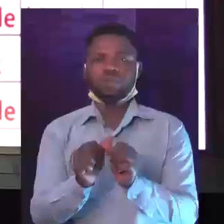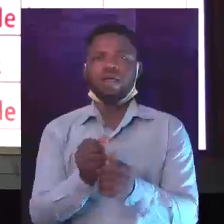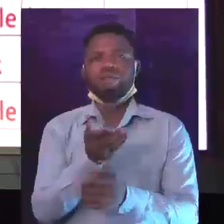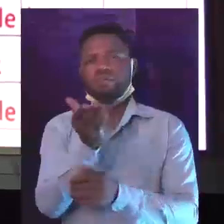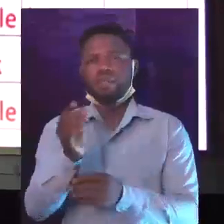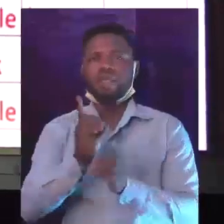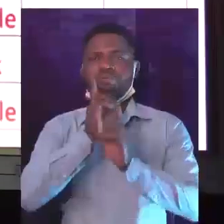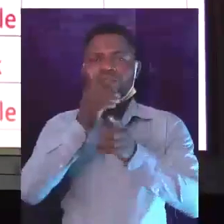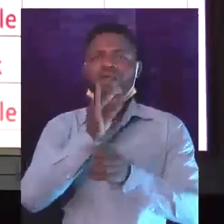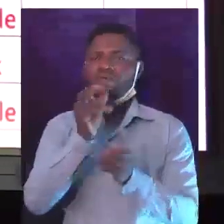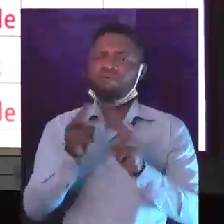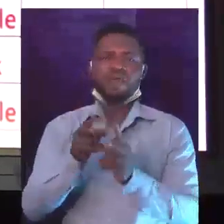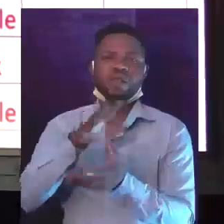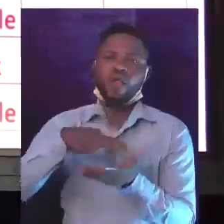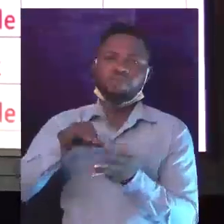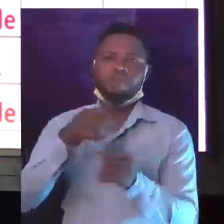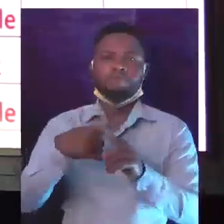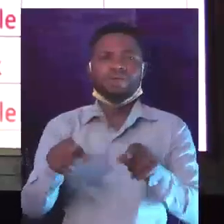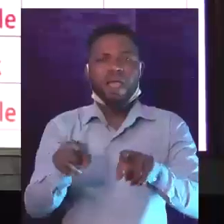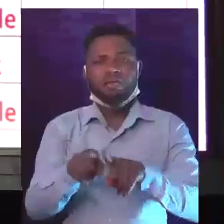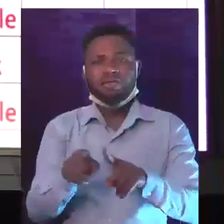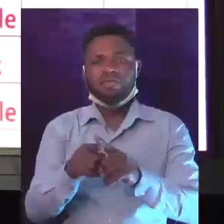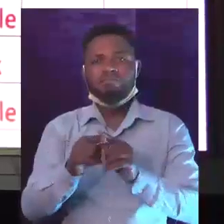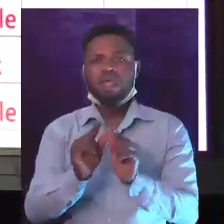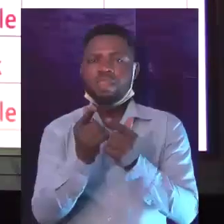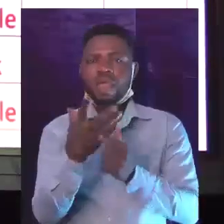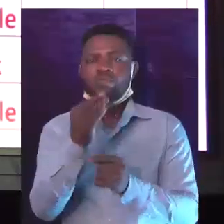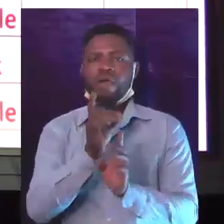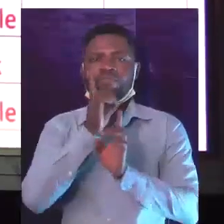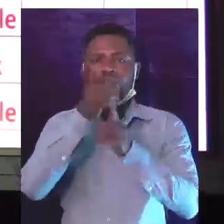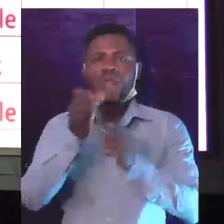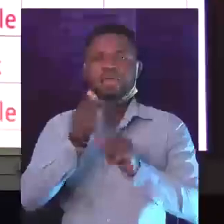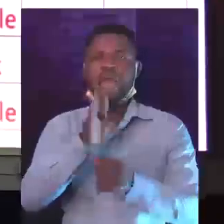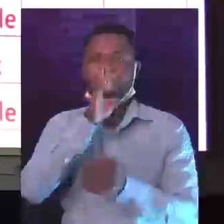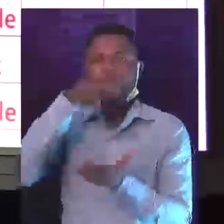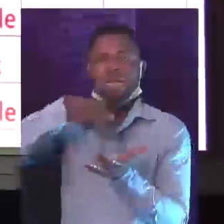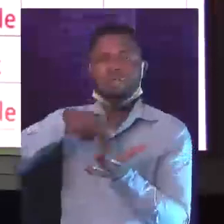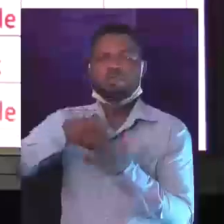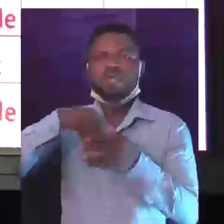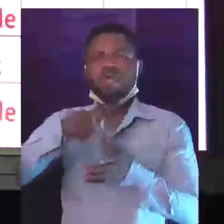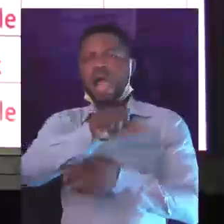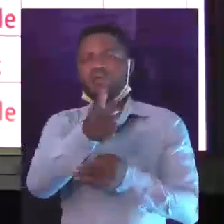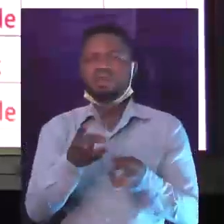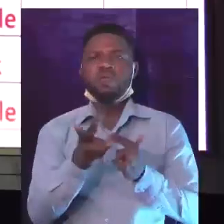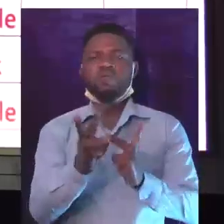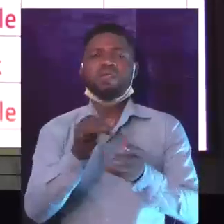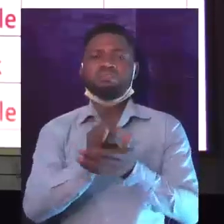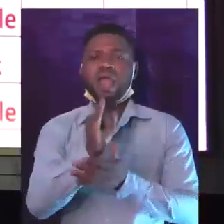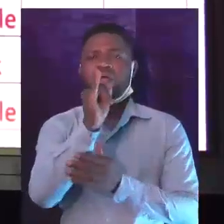this data is very confusing, okay? But the same set of data can be represented in another way that is